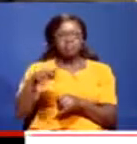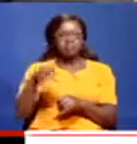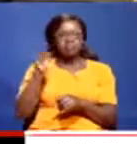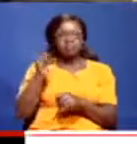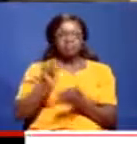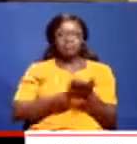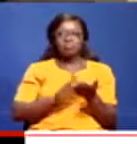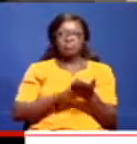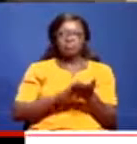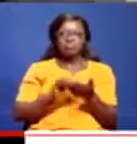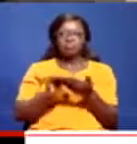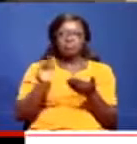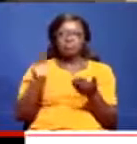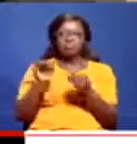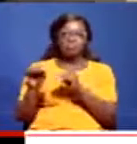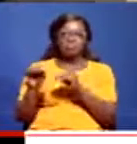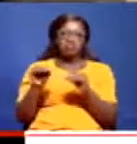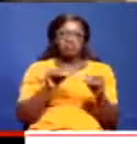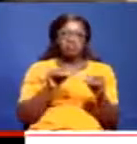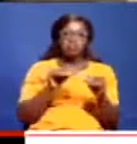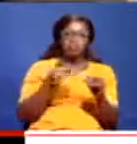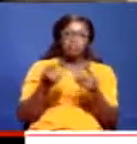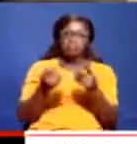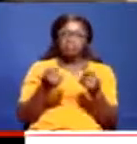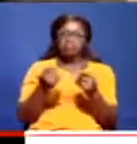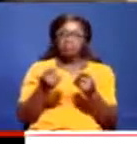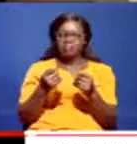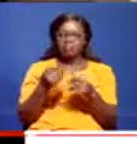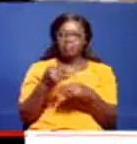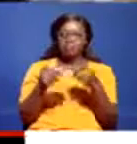thinking should move towards small wind turbines that can be installed